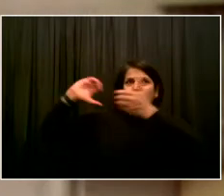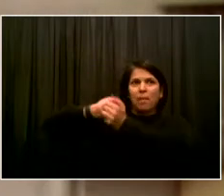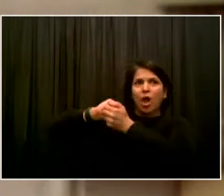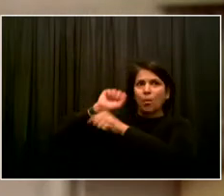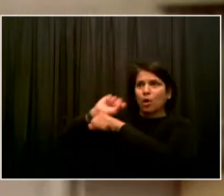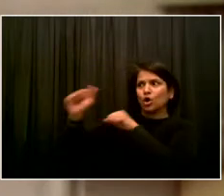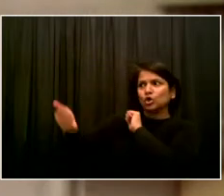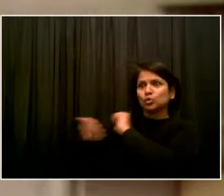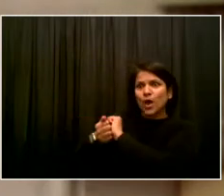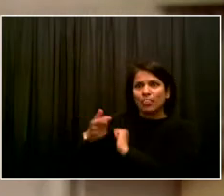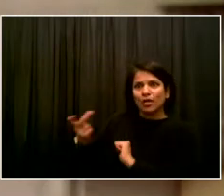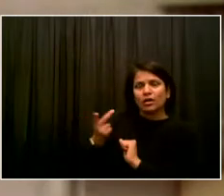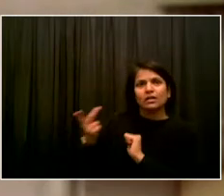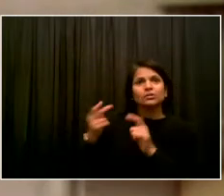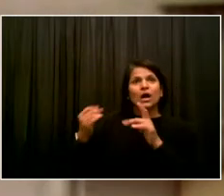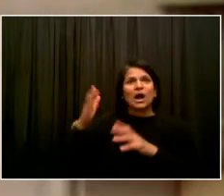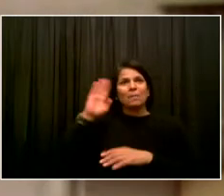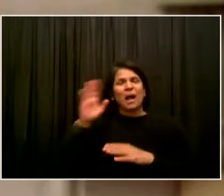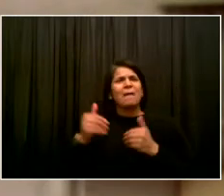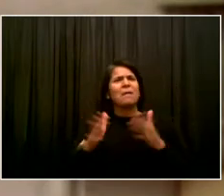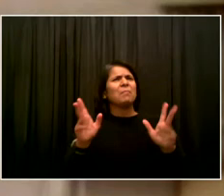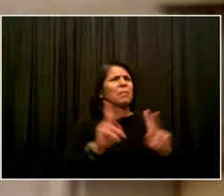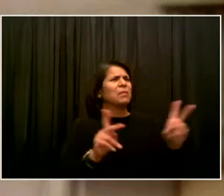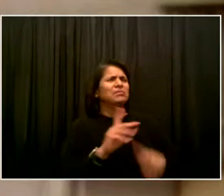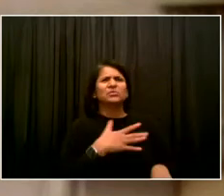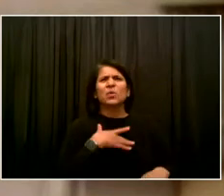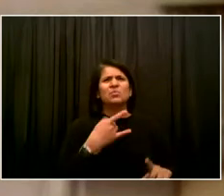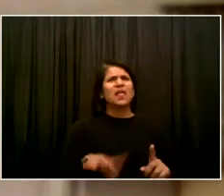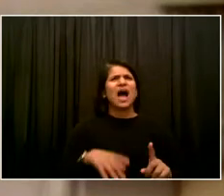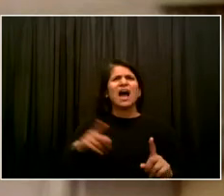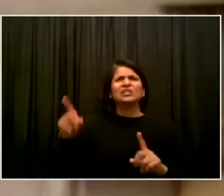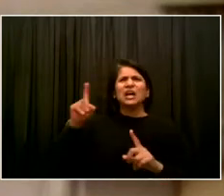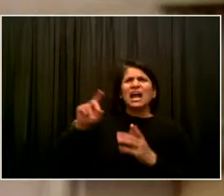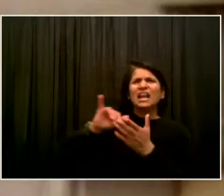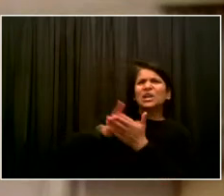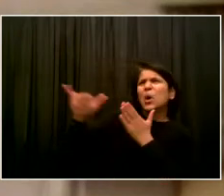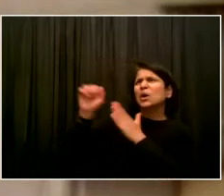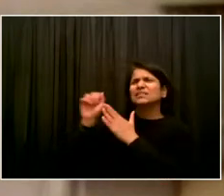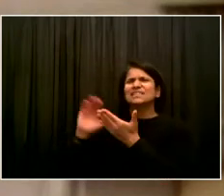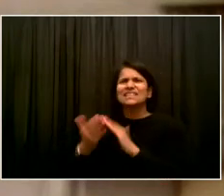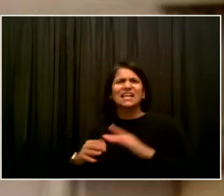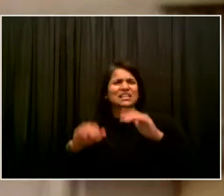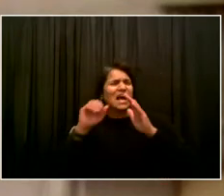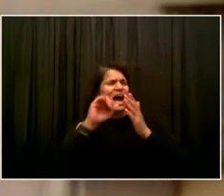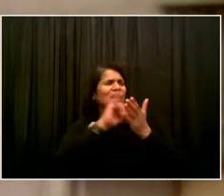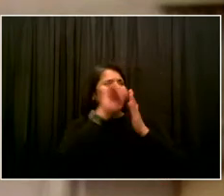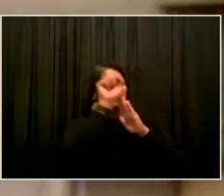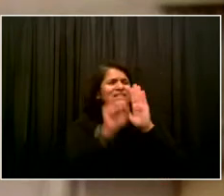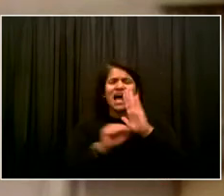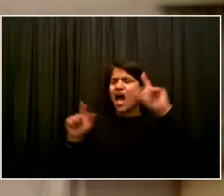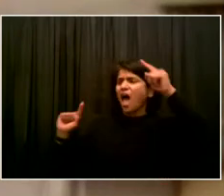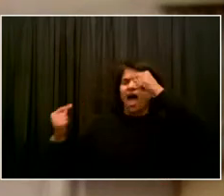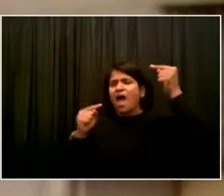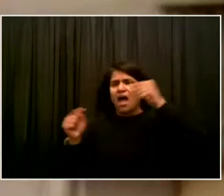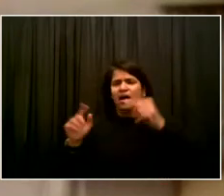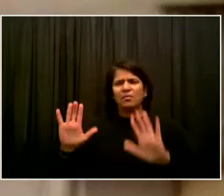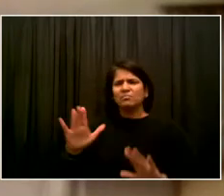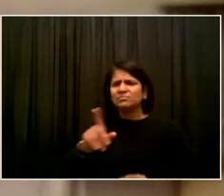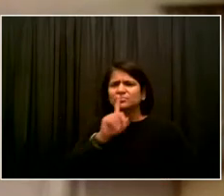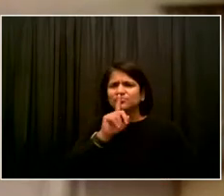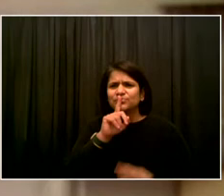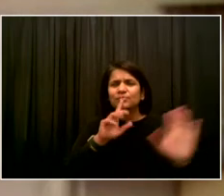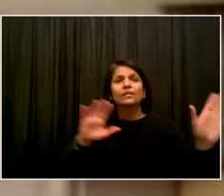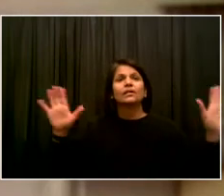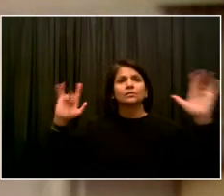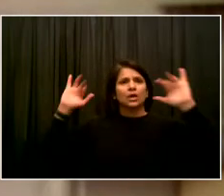variant. And I also want to commend the teachers and the school leaders. They know we're all in this together. They've been asked to do so much, such